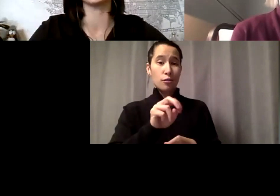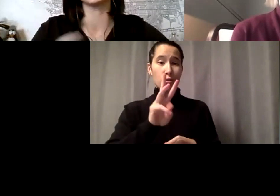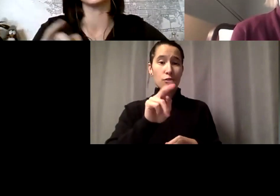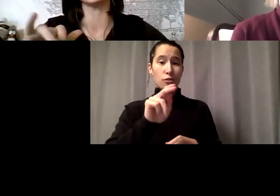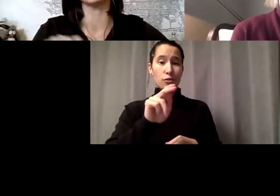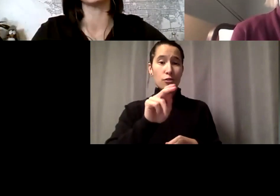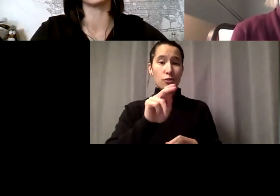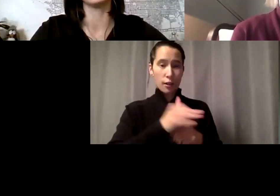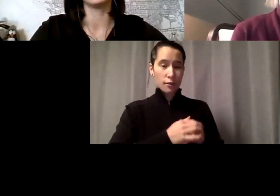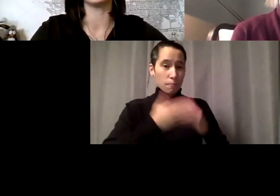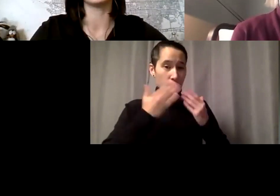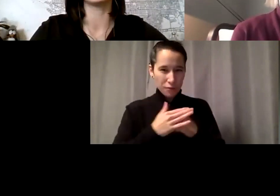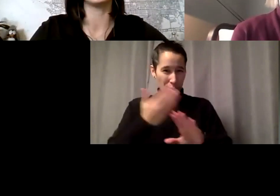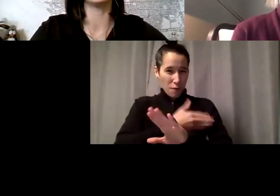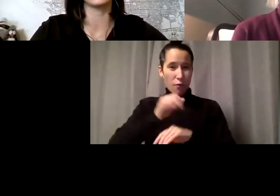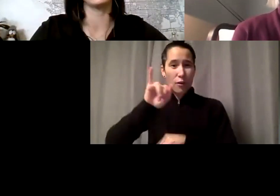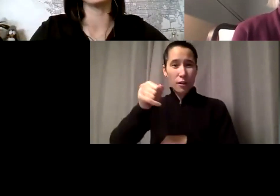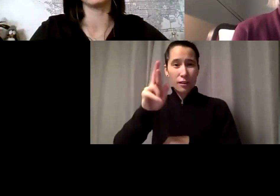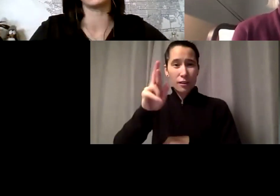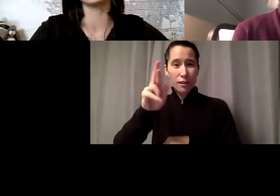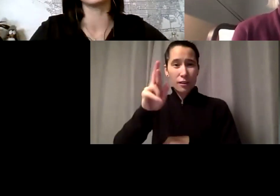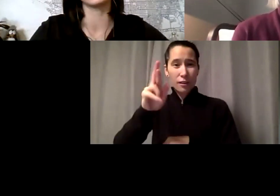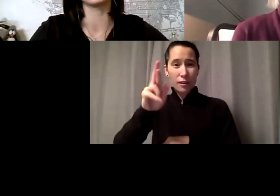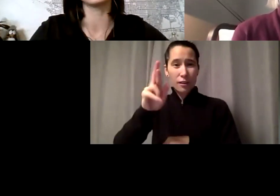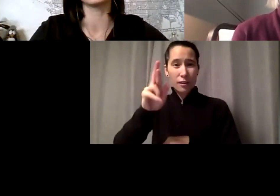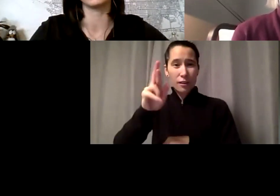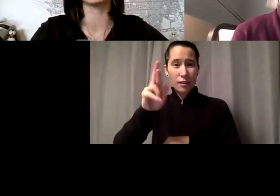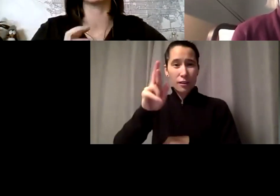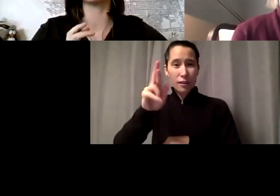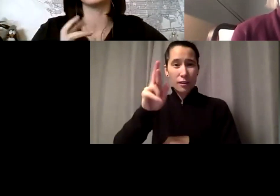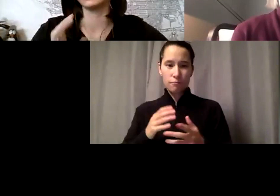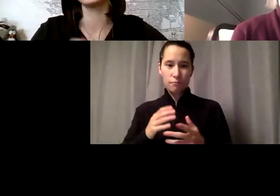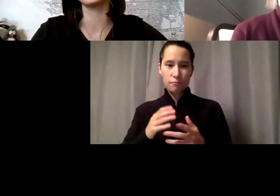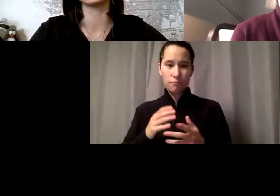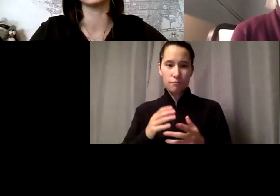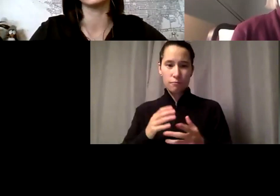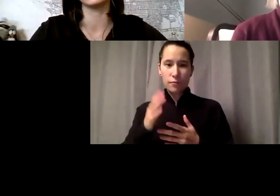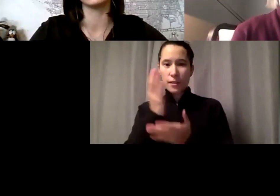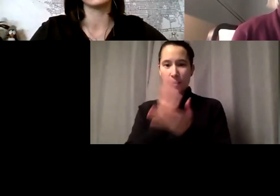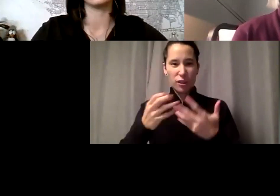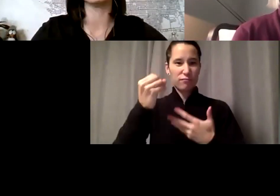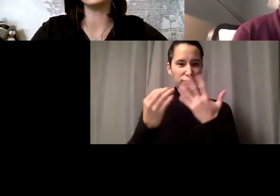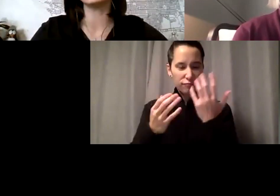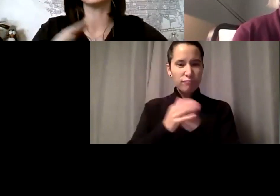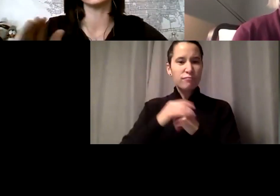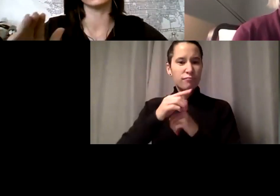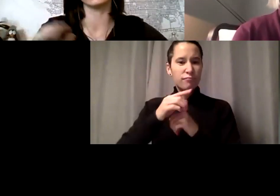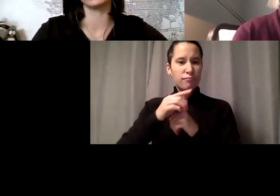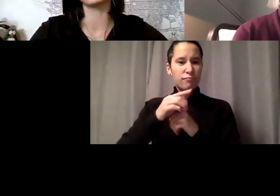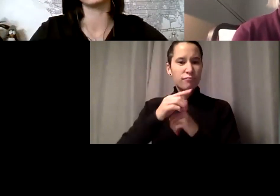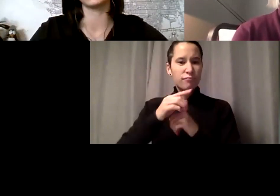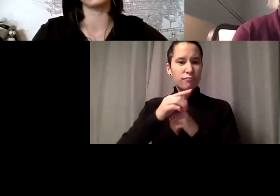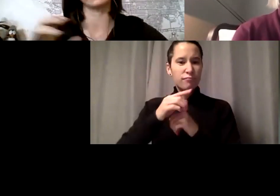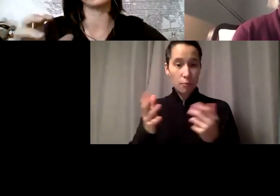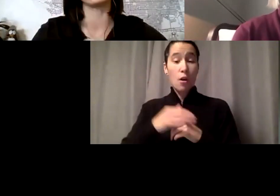Jared's presentation, we've got Jerry, Denise, Kate have all asked their questions. So as you hear Jared speaking, please put your